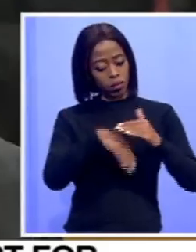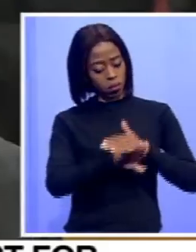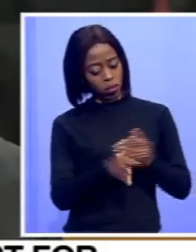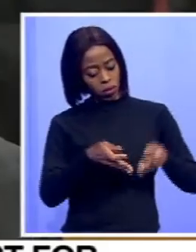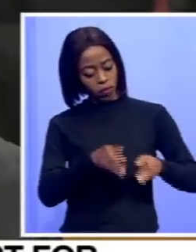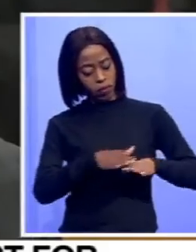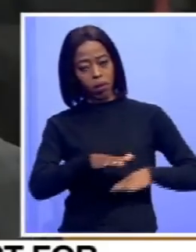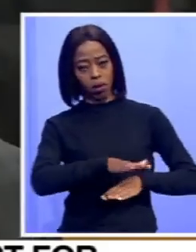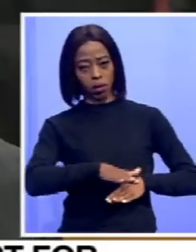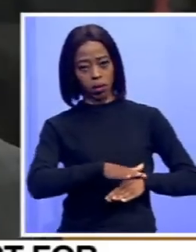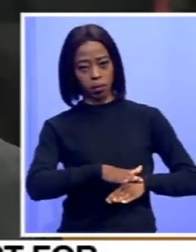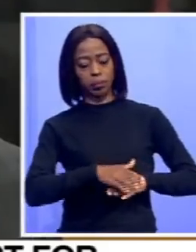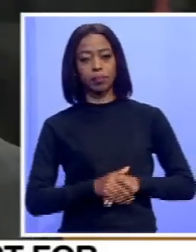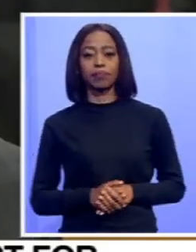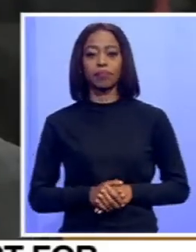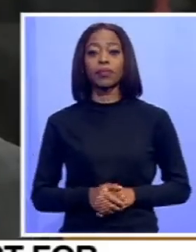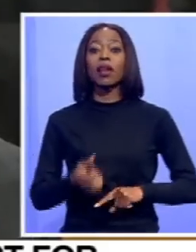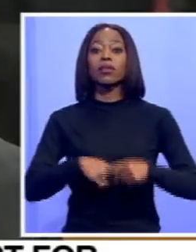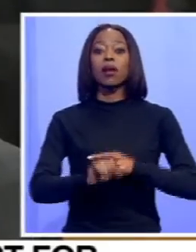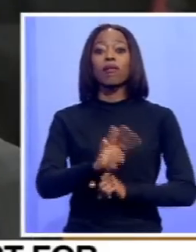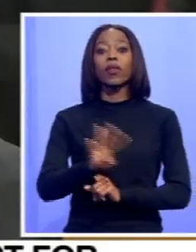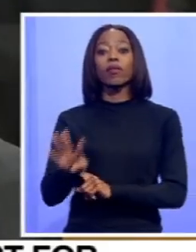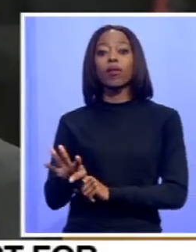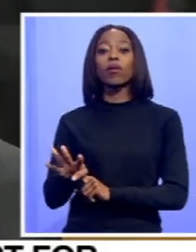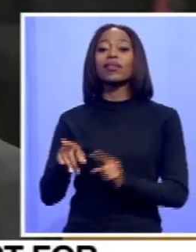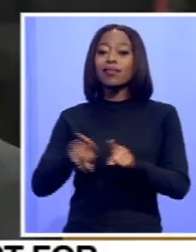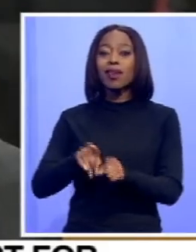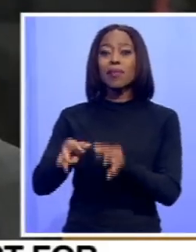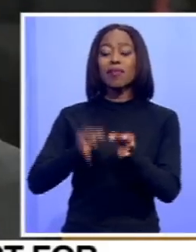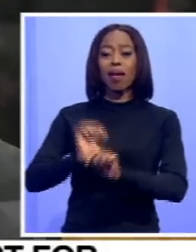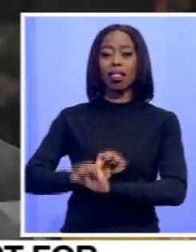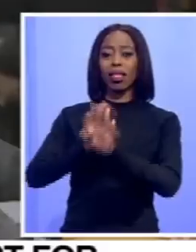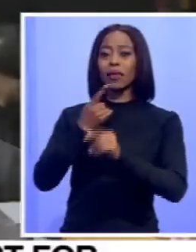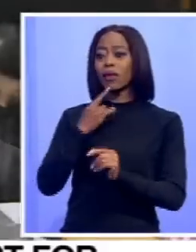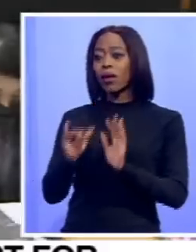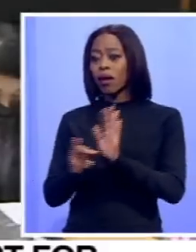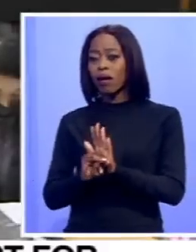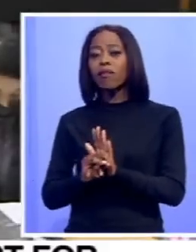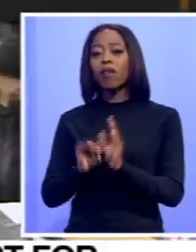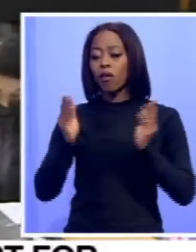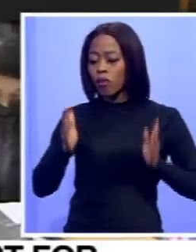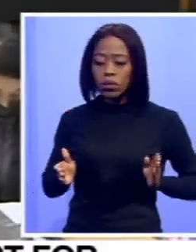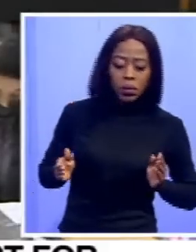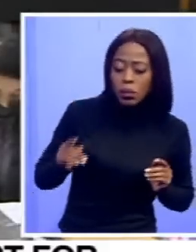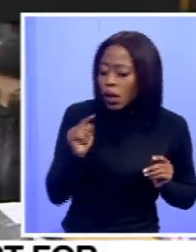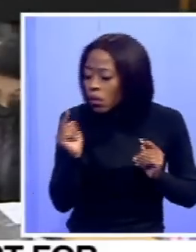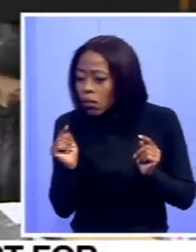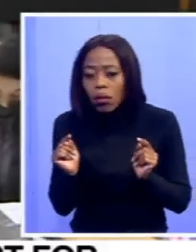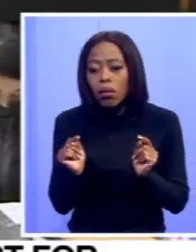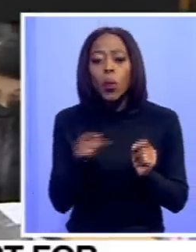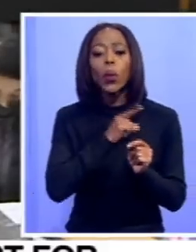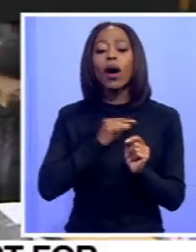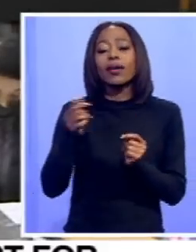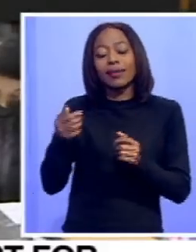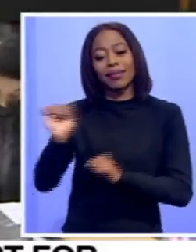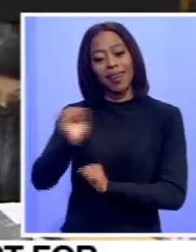the designated area. Sub 44. He then clarified that the identifying physical mark that he was looking for was a vehicle